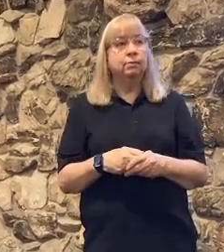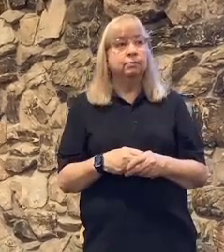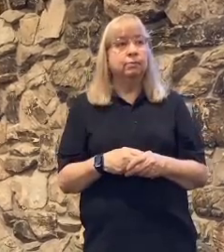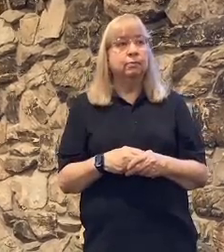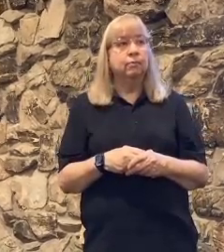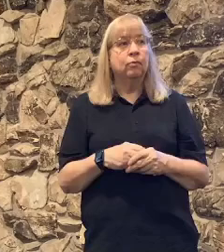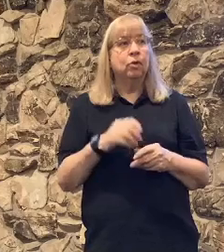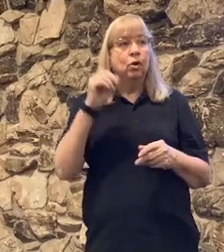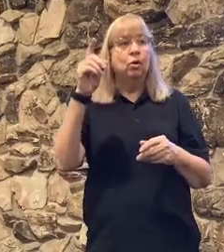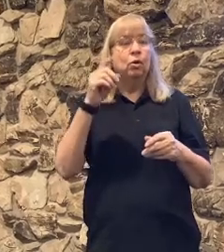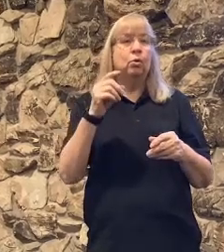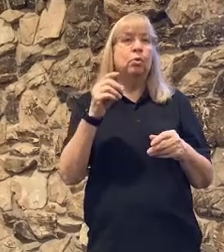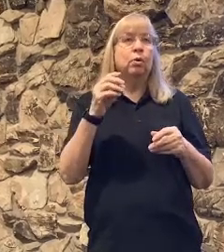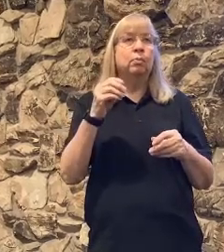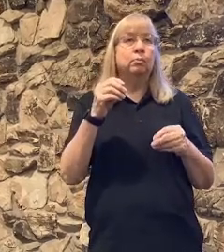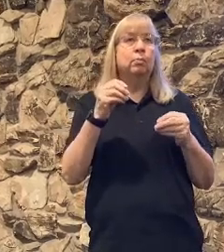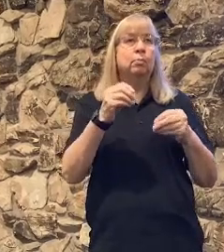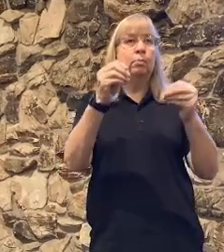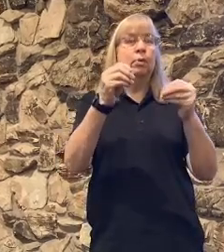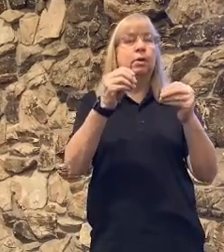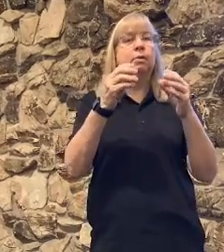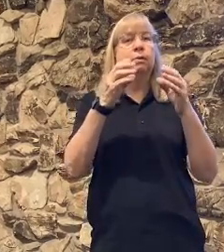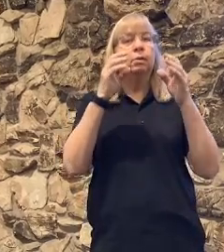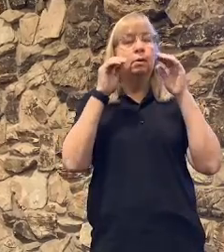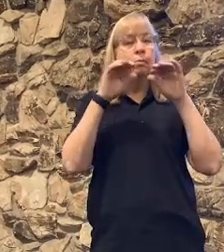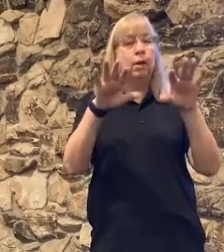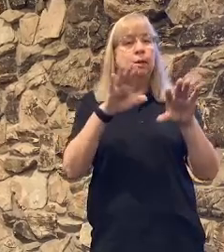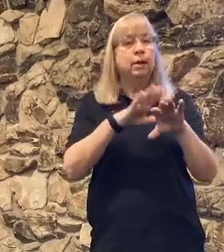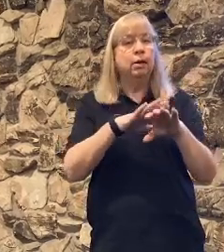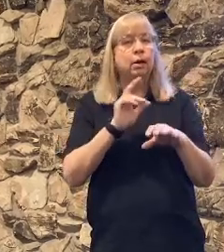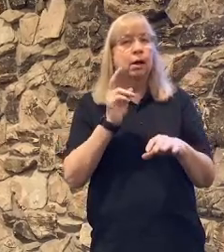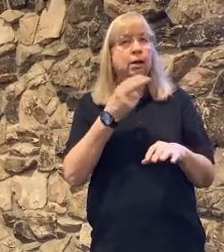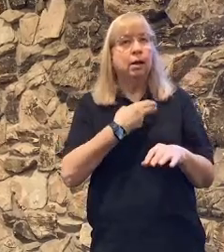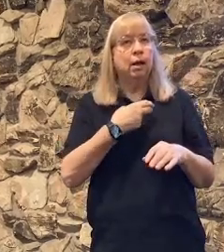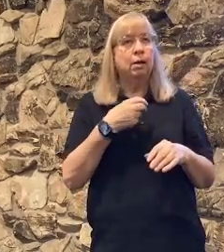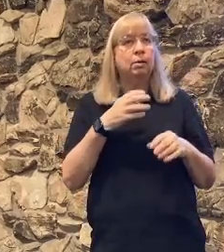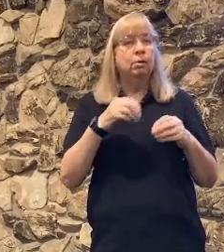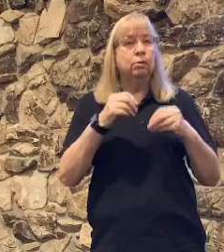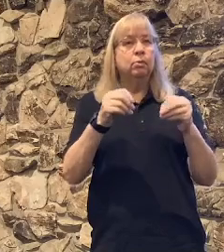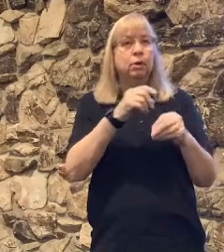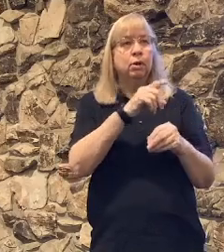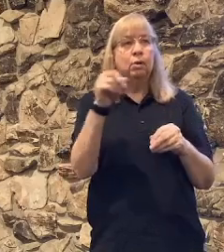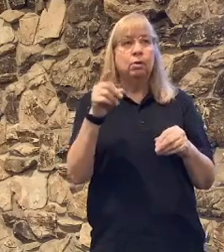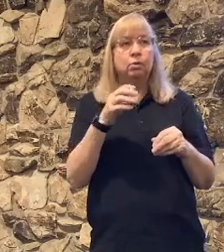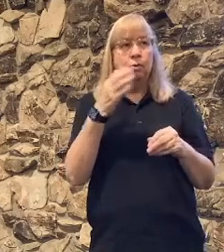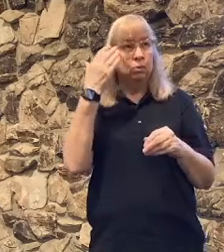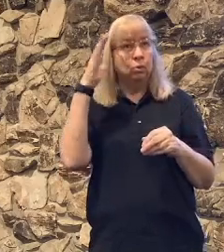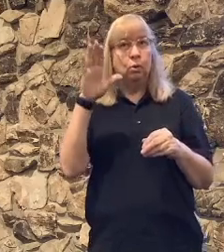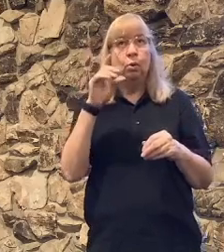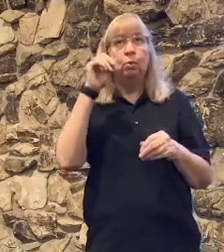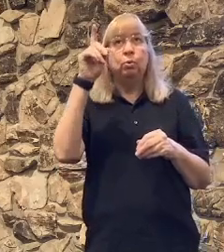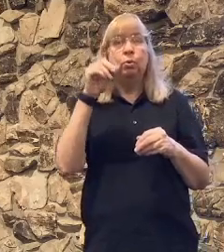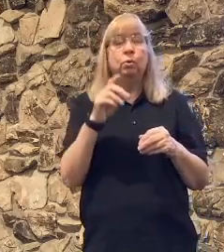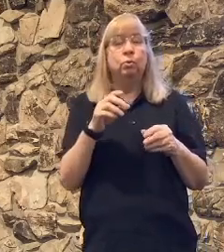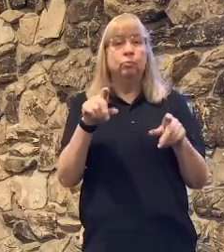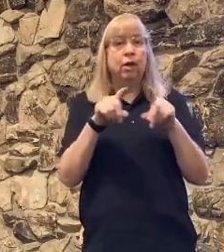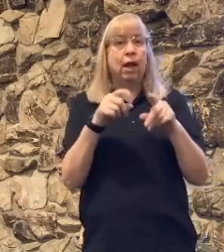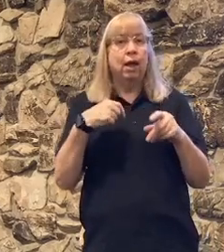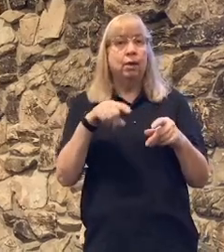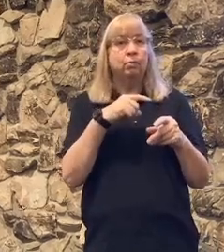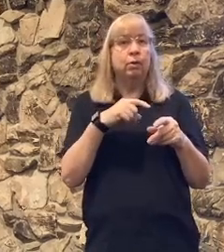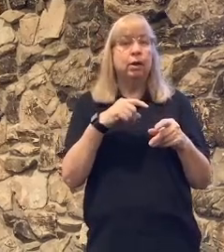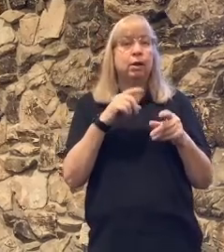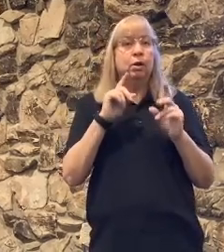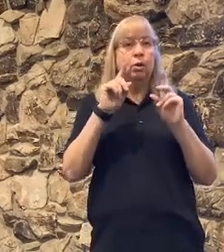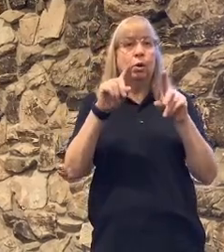you will shower your blessings upon us to help those who do not know you. As we reach out in